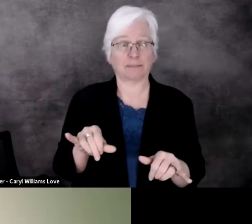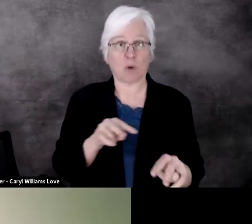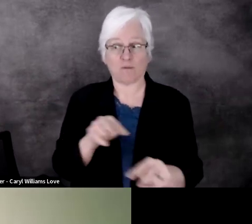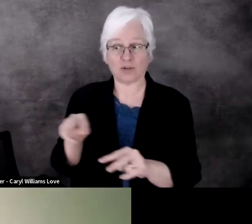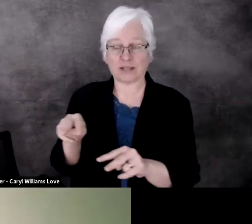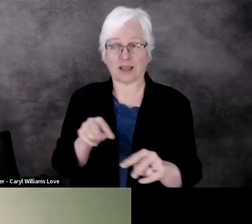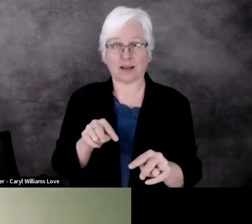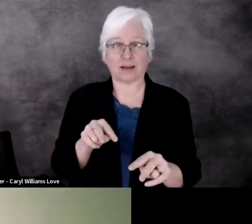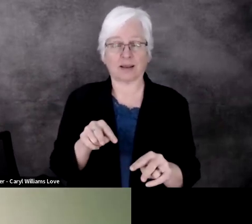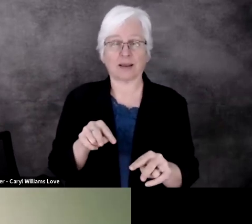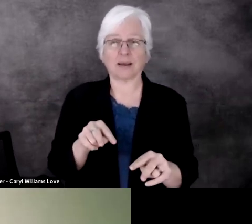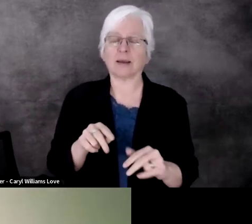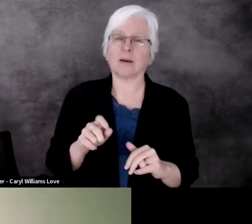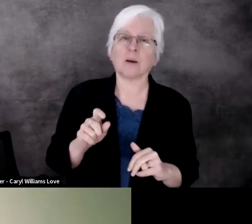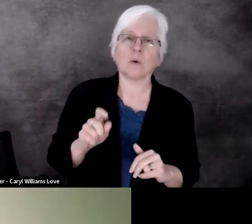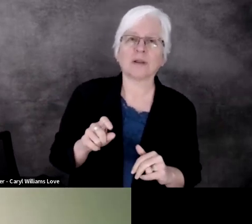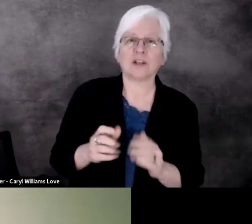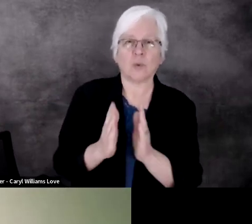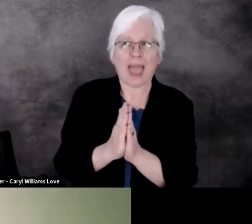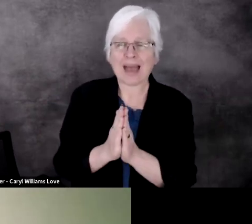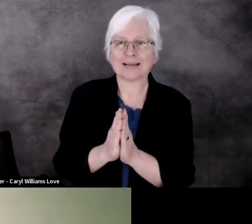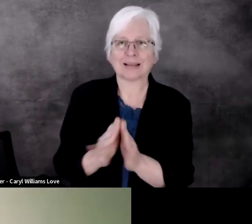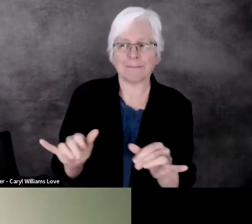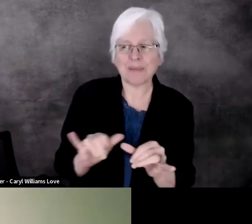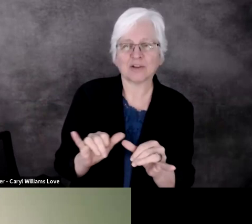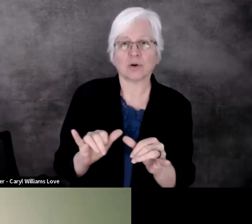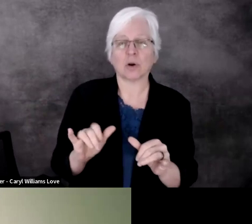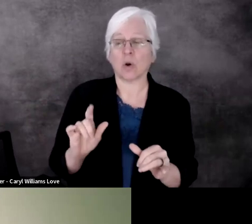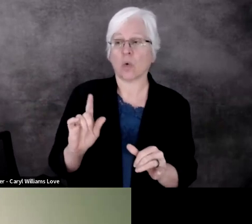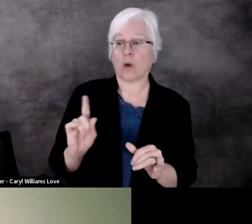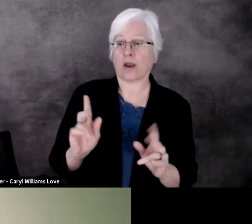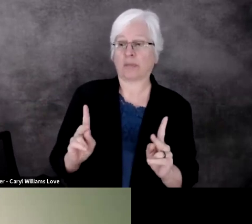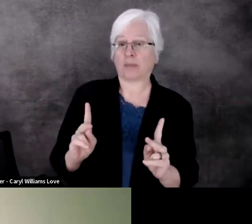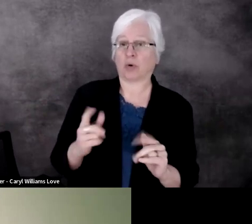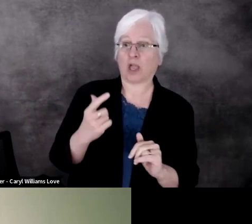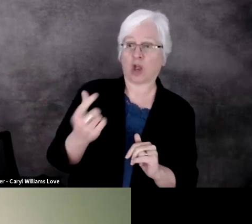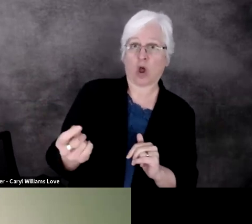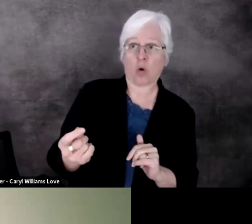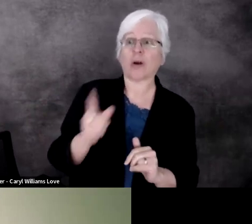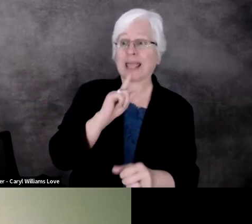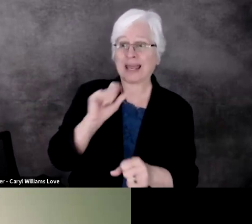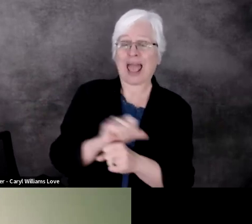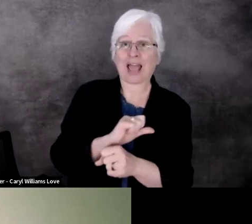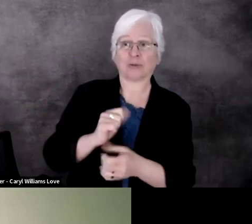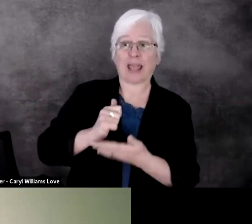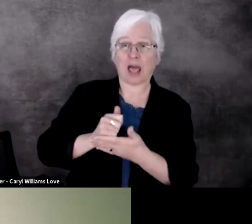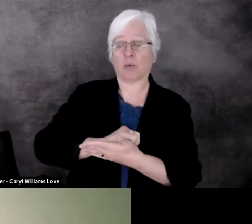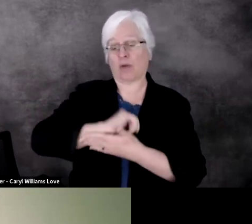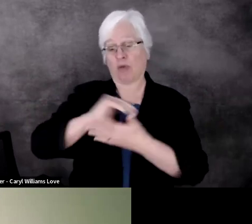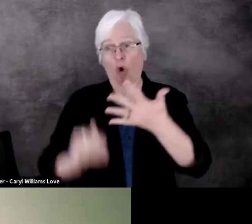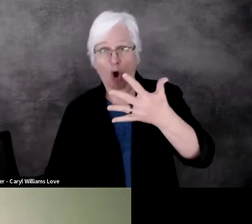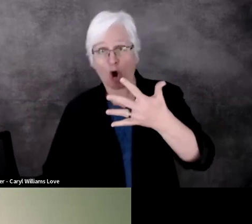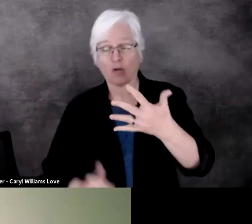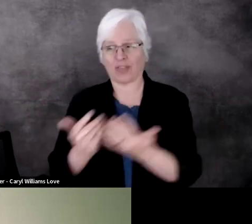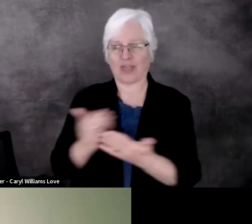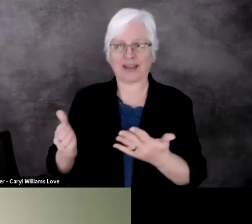ask, measure, make sure the facilities where people can go for help can actually help them with all the things they need help with at once, instead of